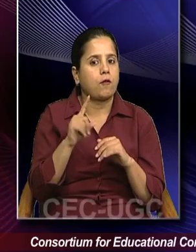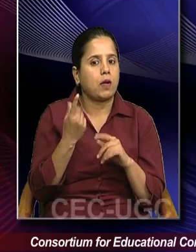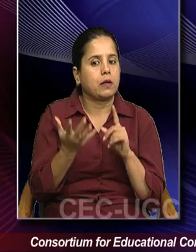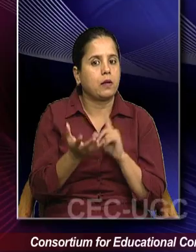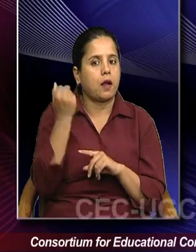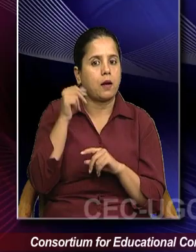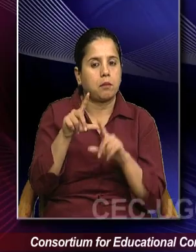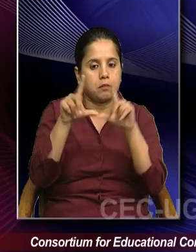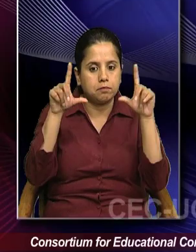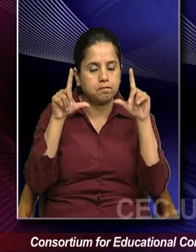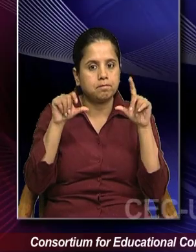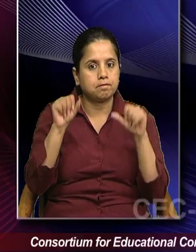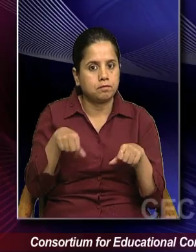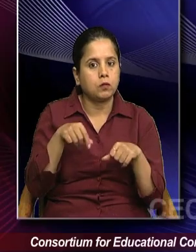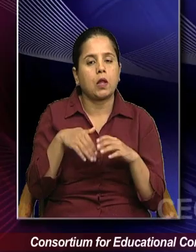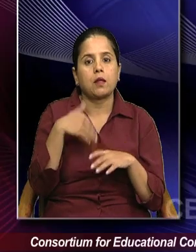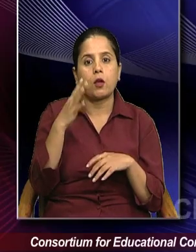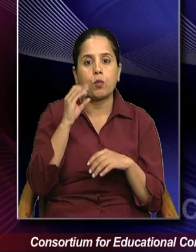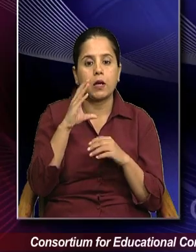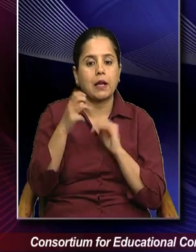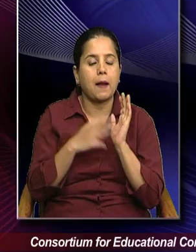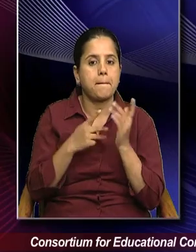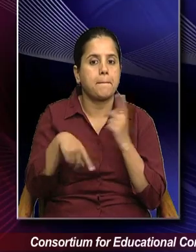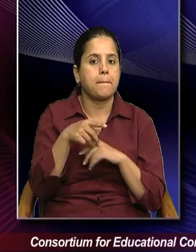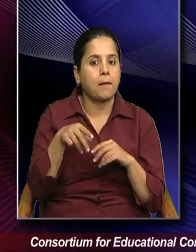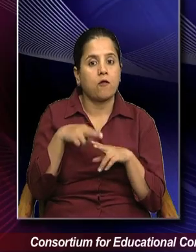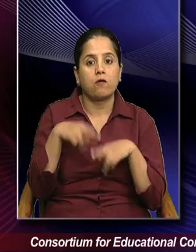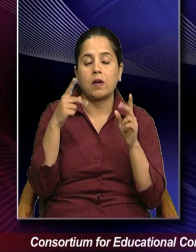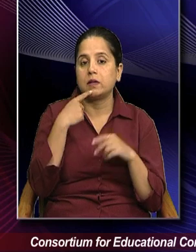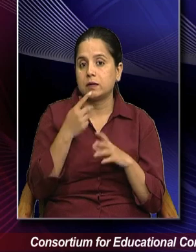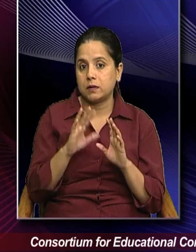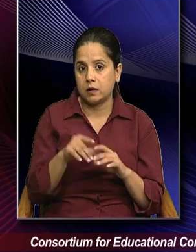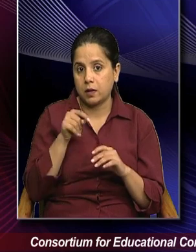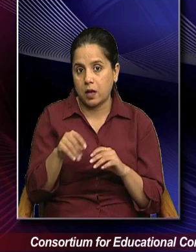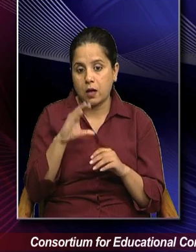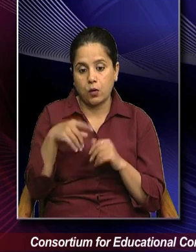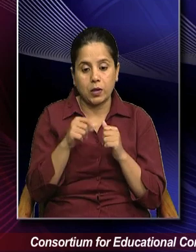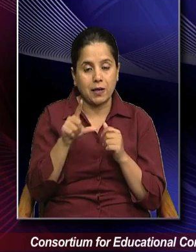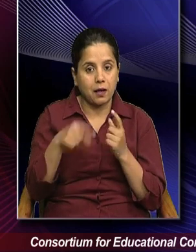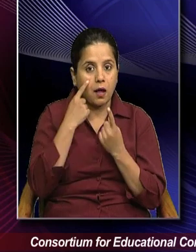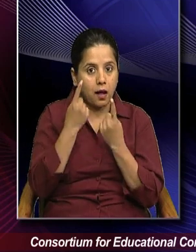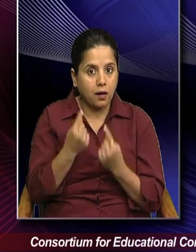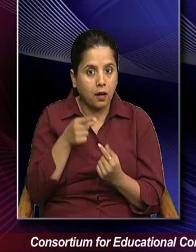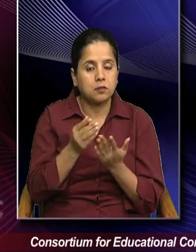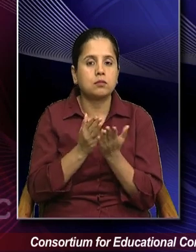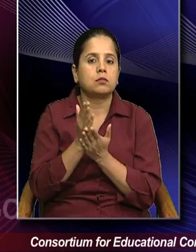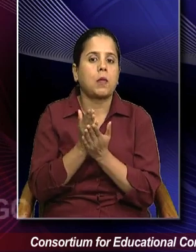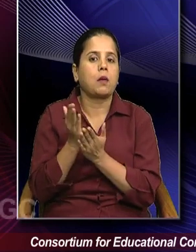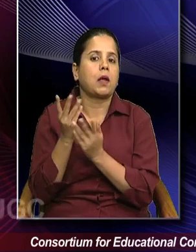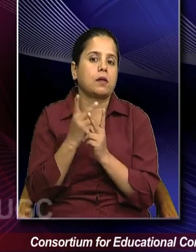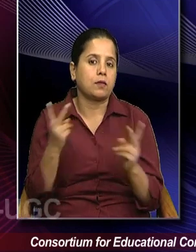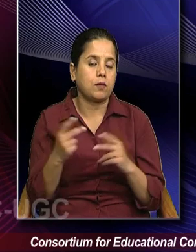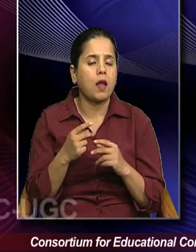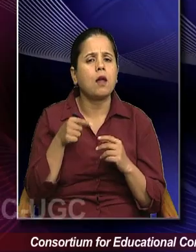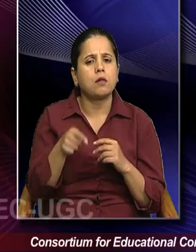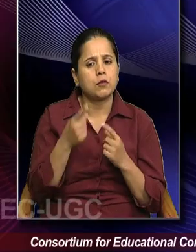big picture, then the main claims, and finally a critical analysis of the method.